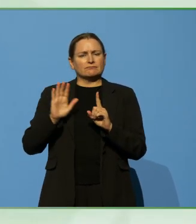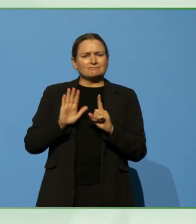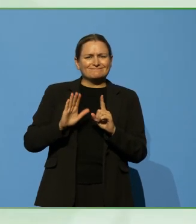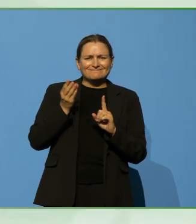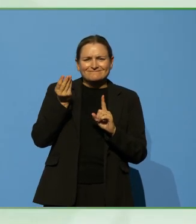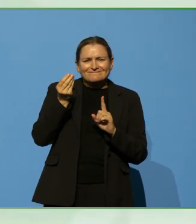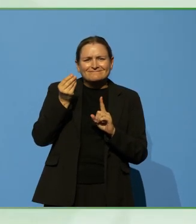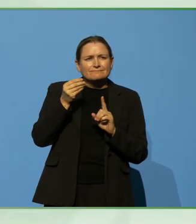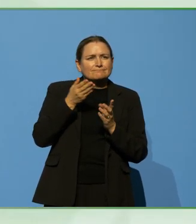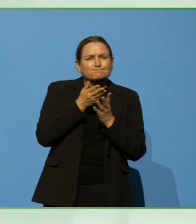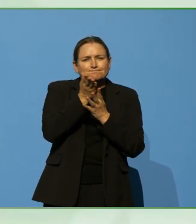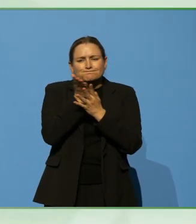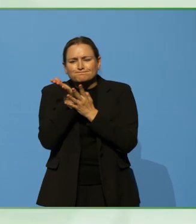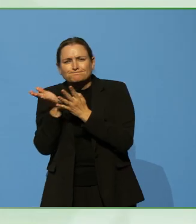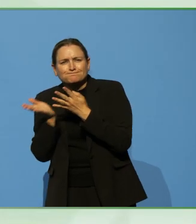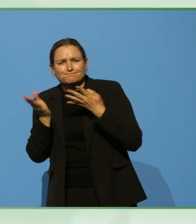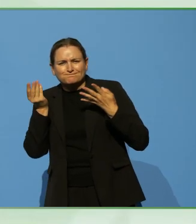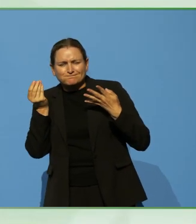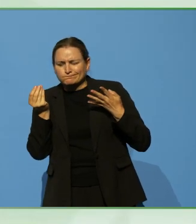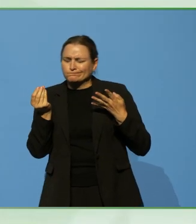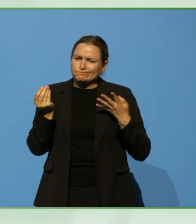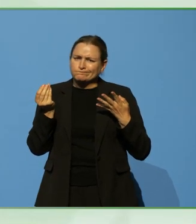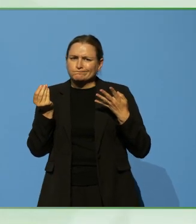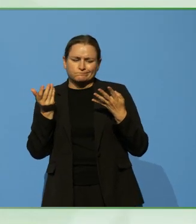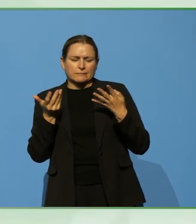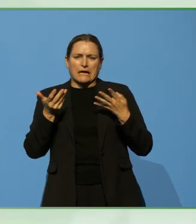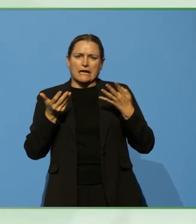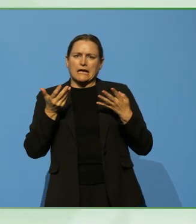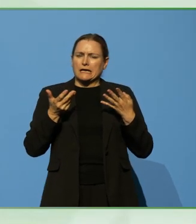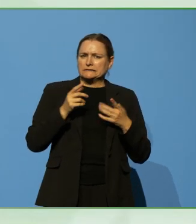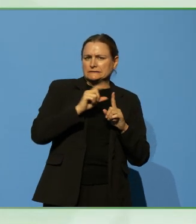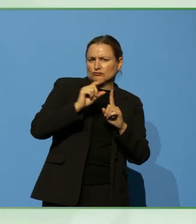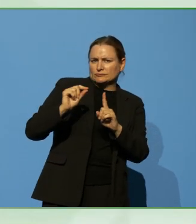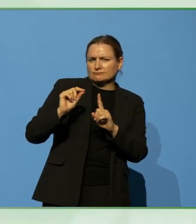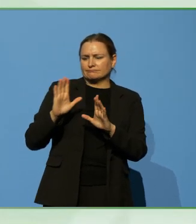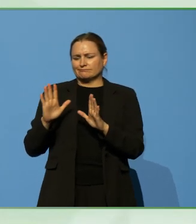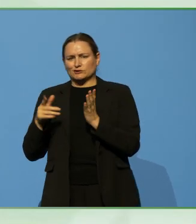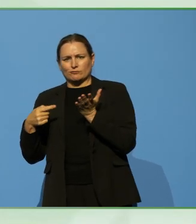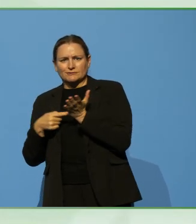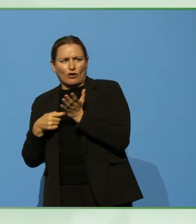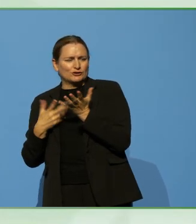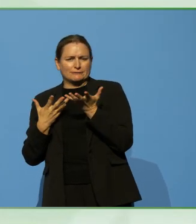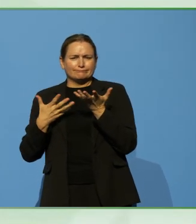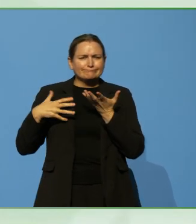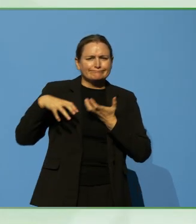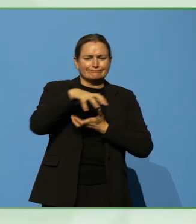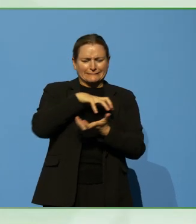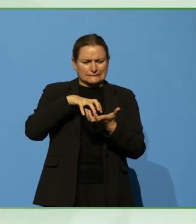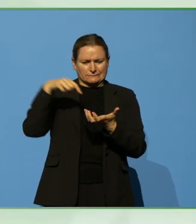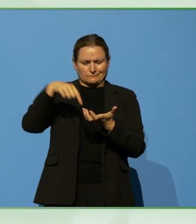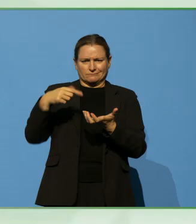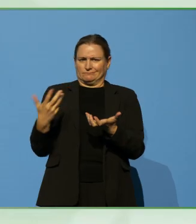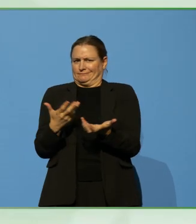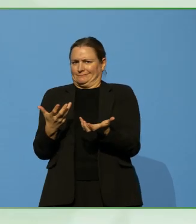the thing that helps us to see that innovation can drive inclusion as well. So in this session, you will hear directly from